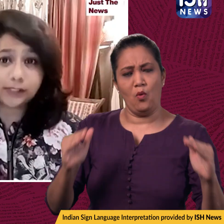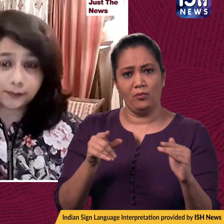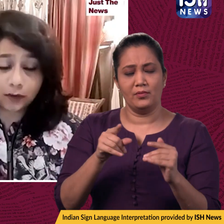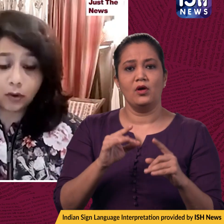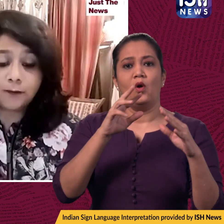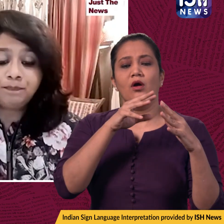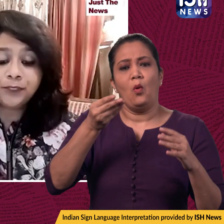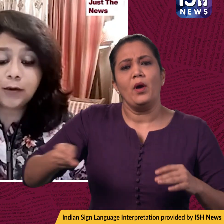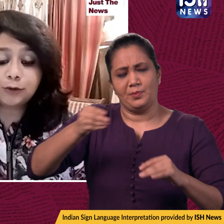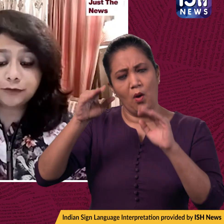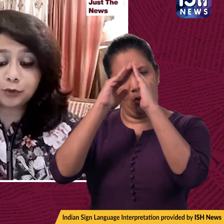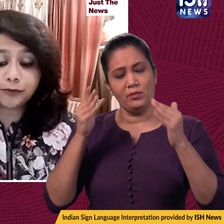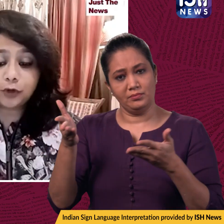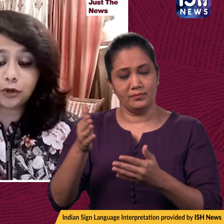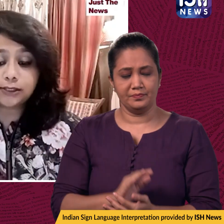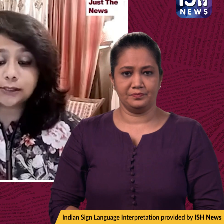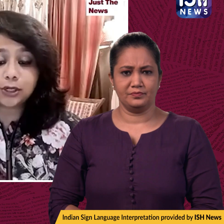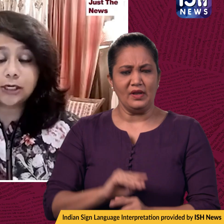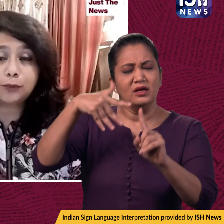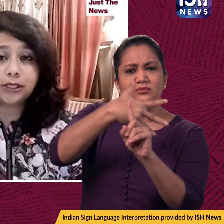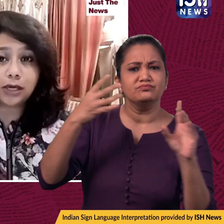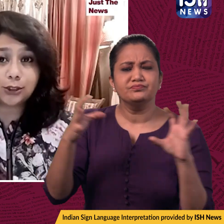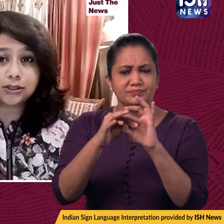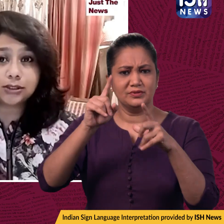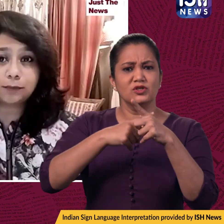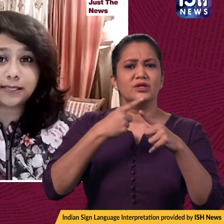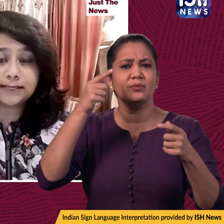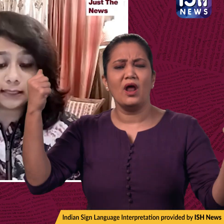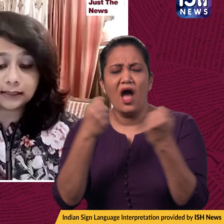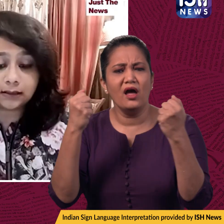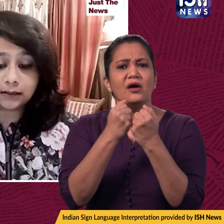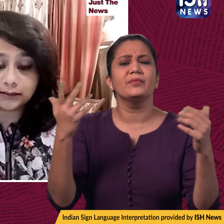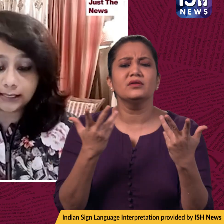in West Bengal. Now, to give you a bit of a context, the Jahangirpuri clashes took